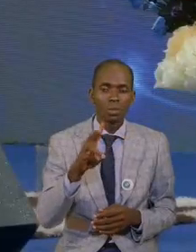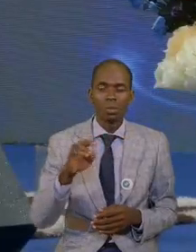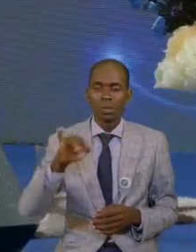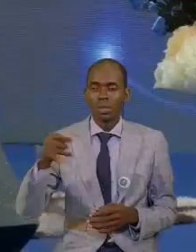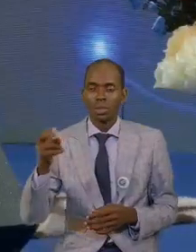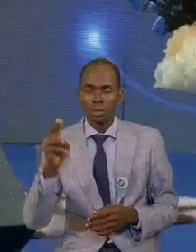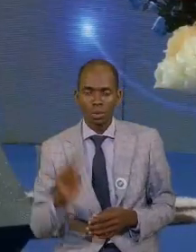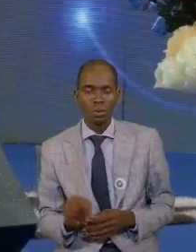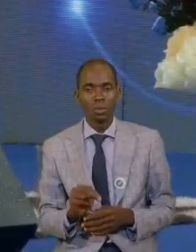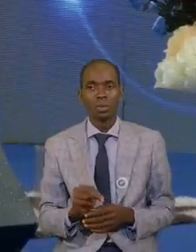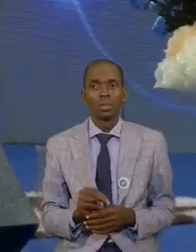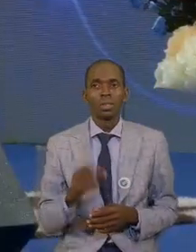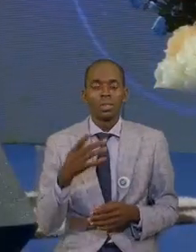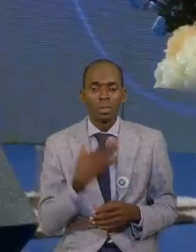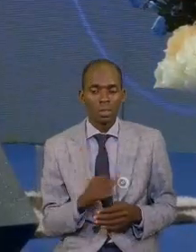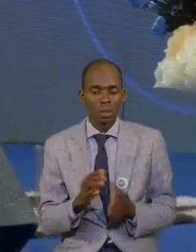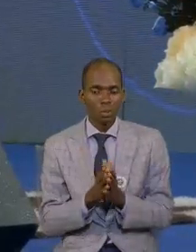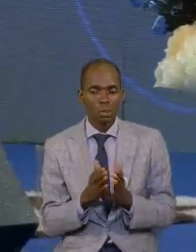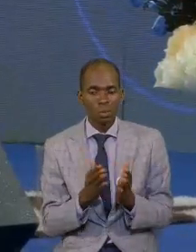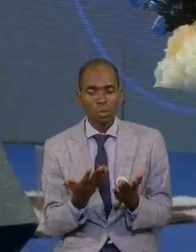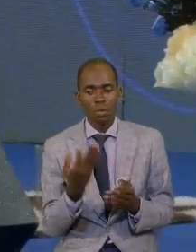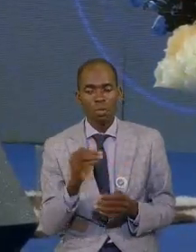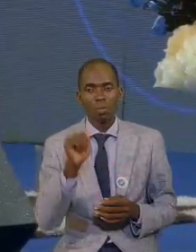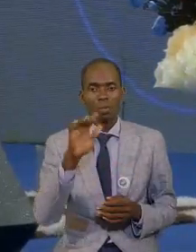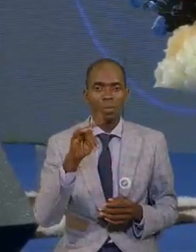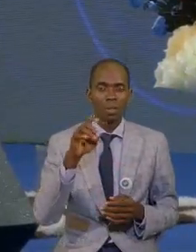They've written Acts and Romans and Corinthians.